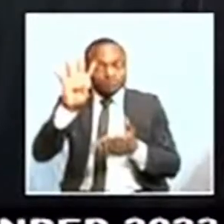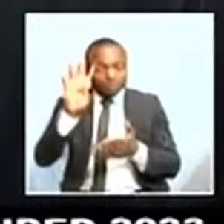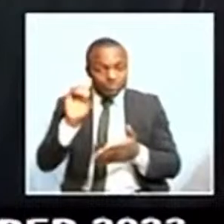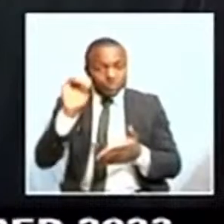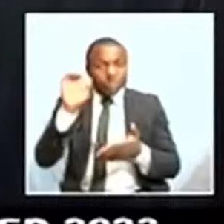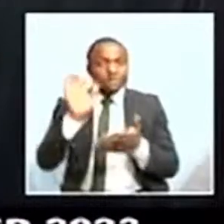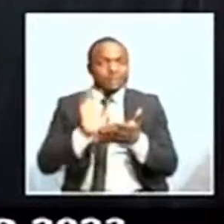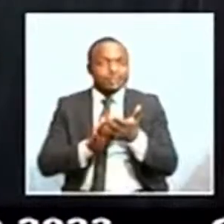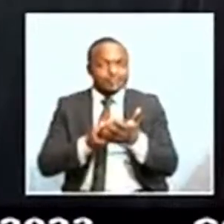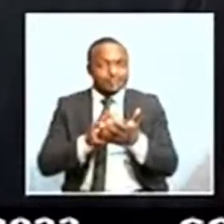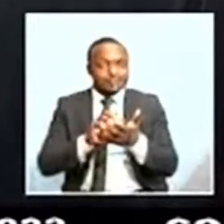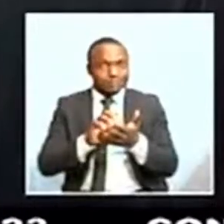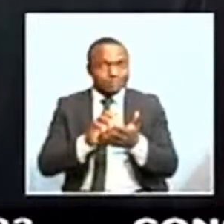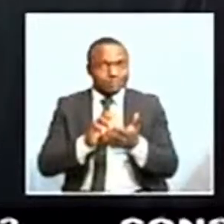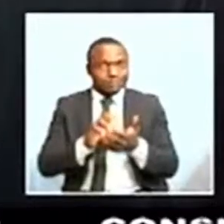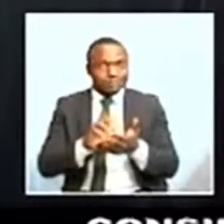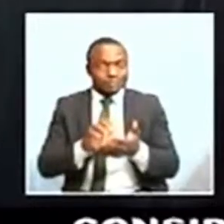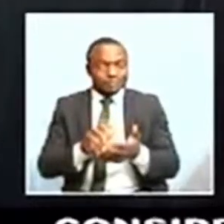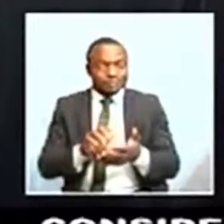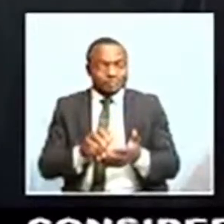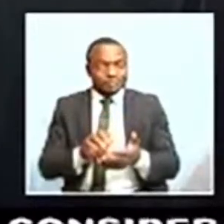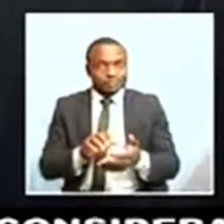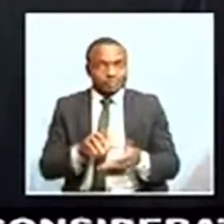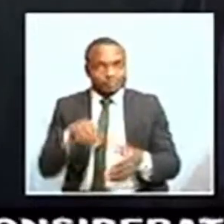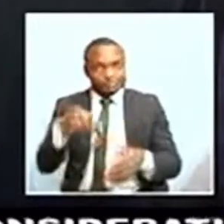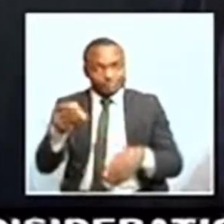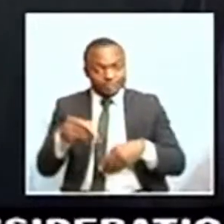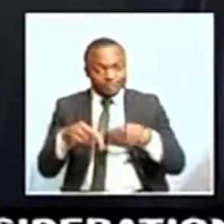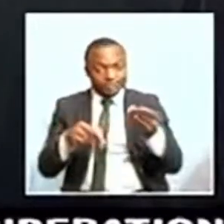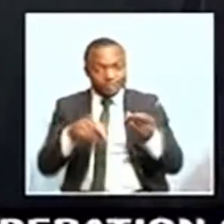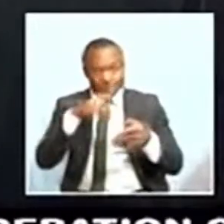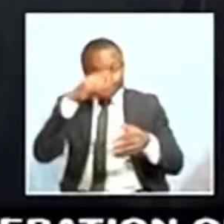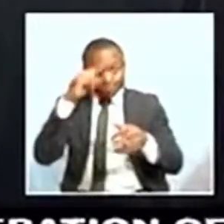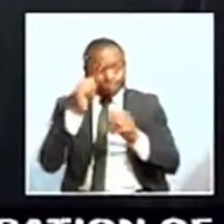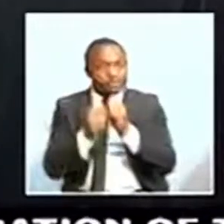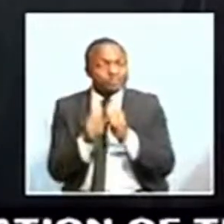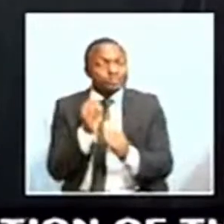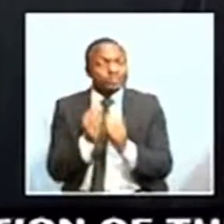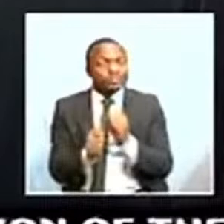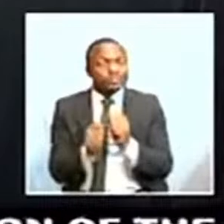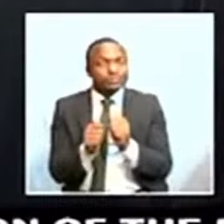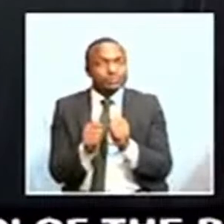4,440,000 has been spent because of